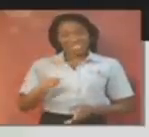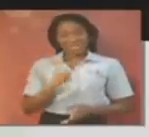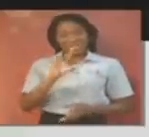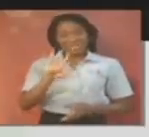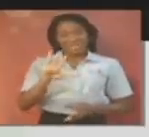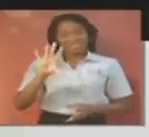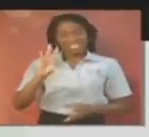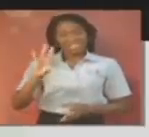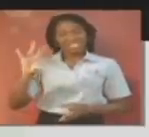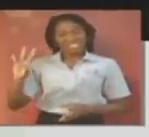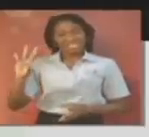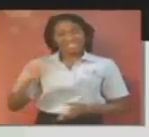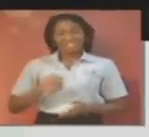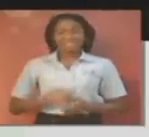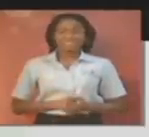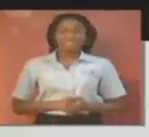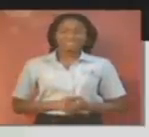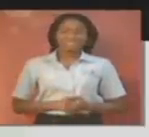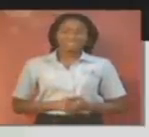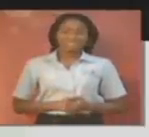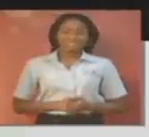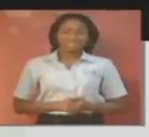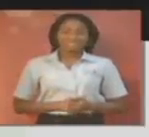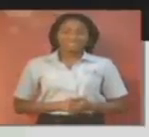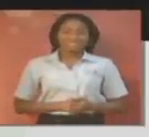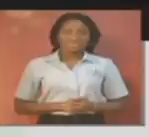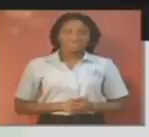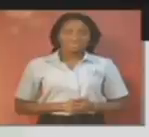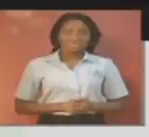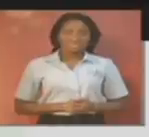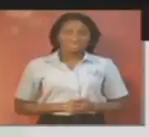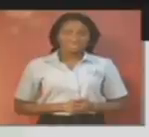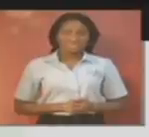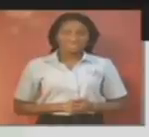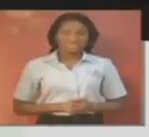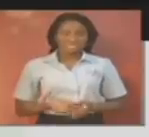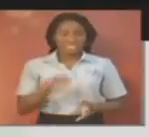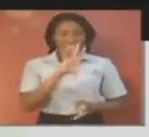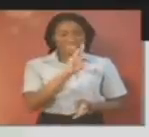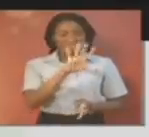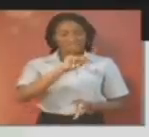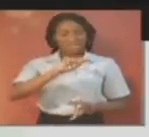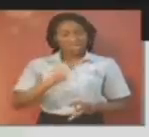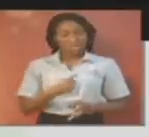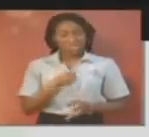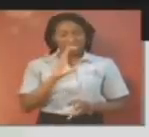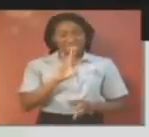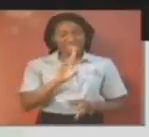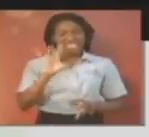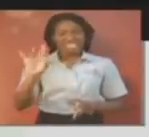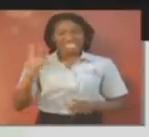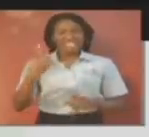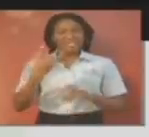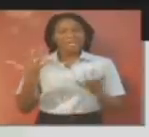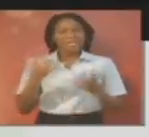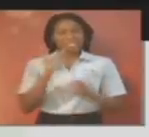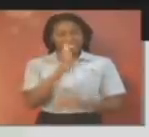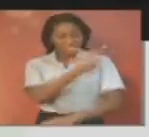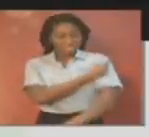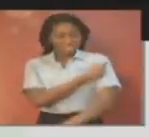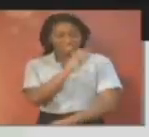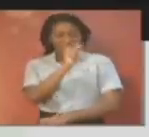118,577, 75 and 88 of those, 75,088 are from the AstraZeneca